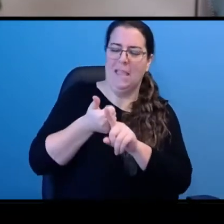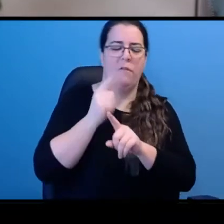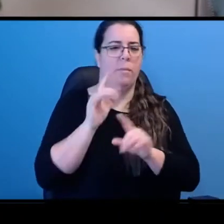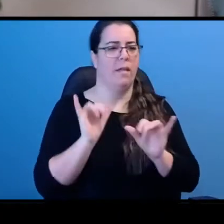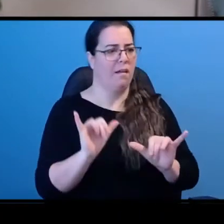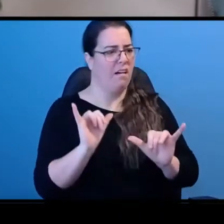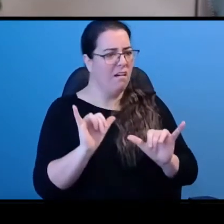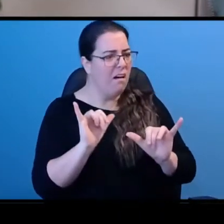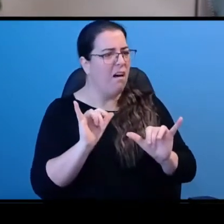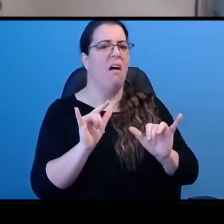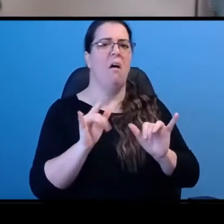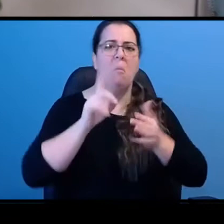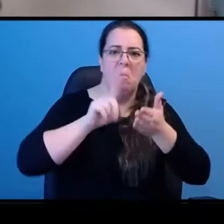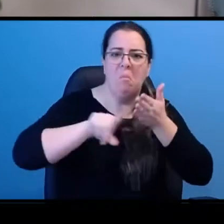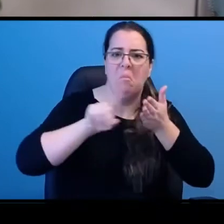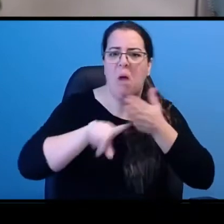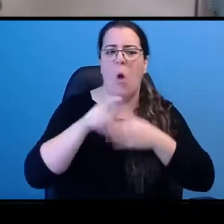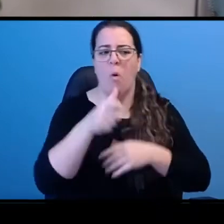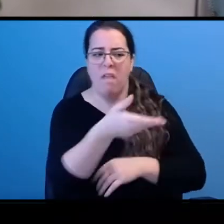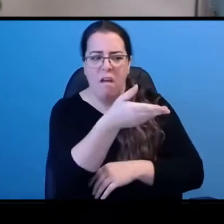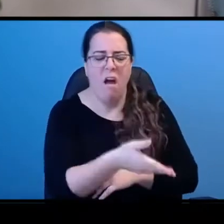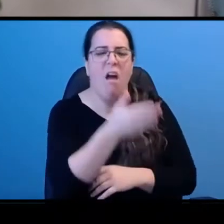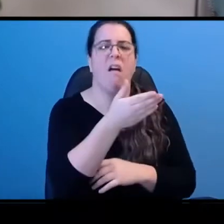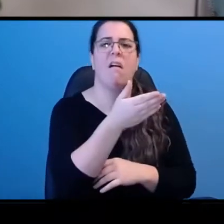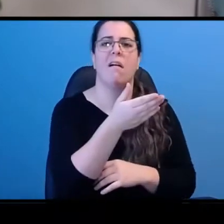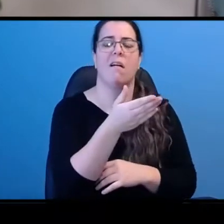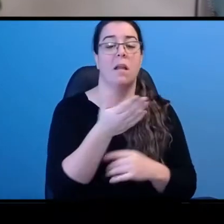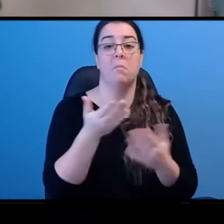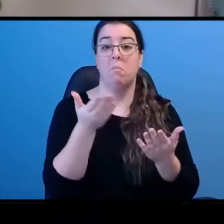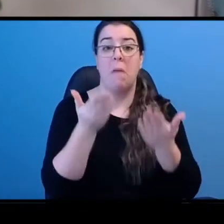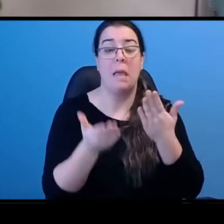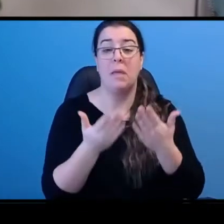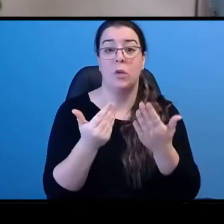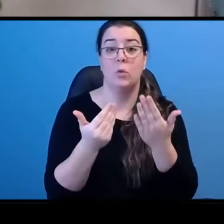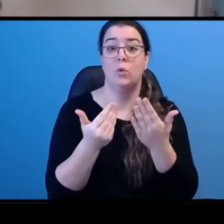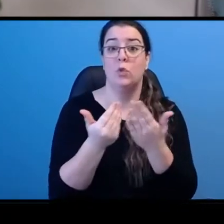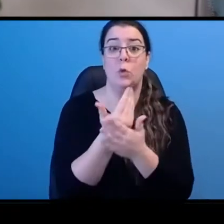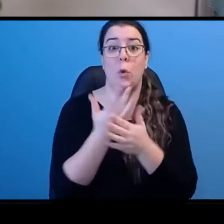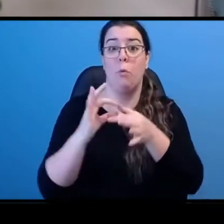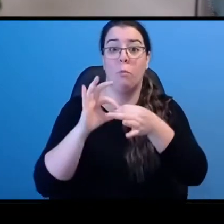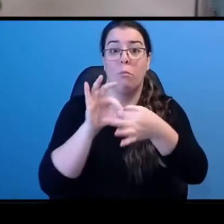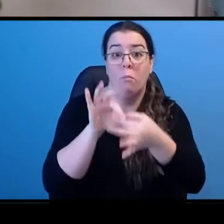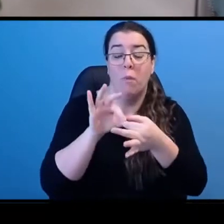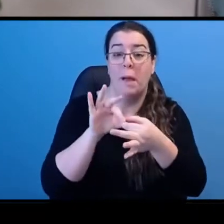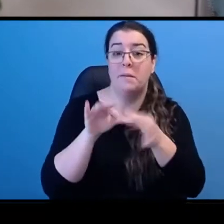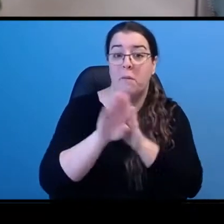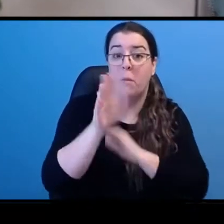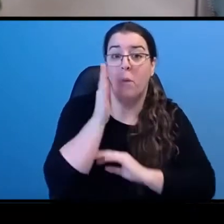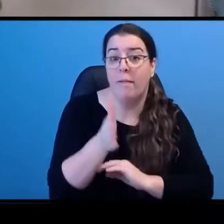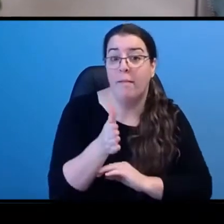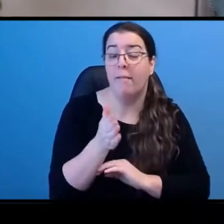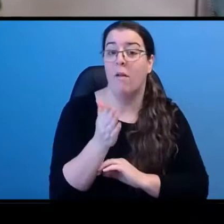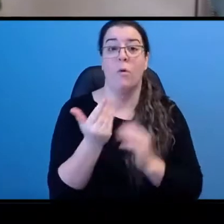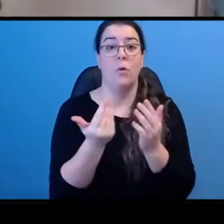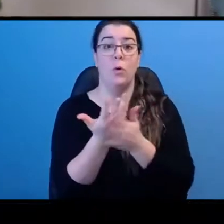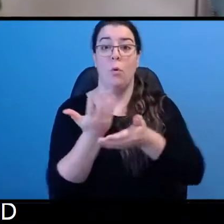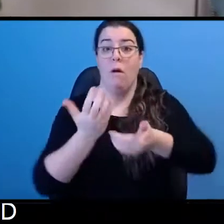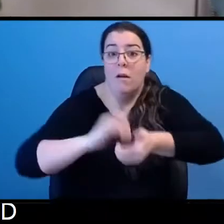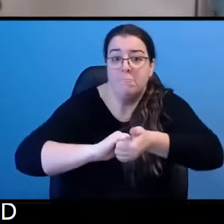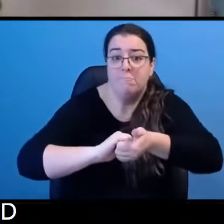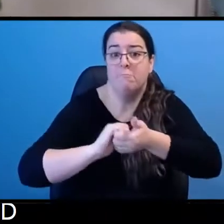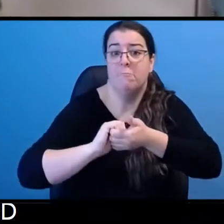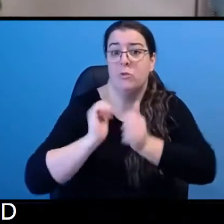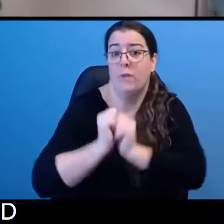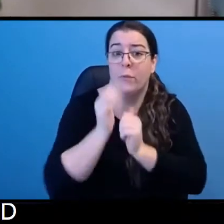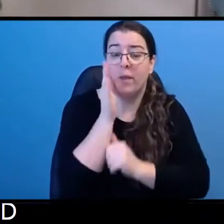you to make new connections across the country who may be interested in, partnering on projects in the future. So knowing